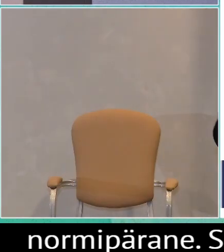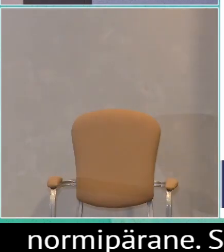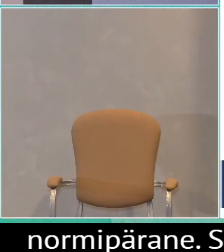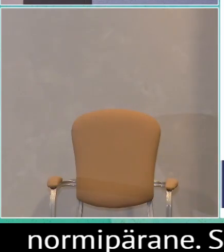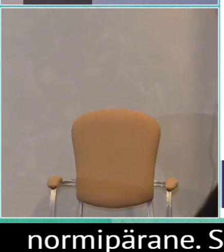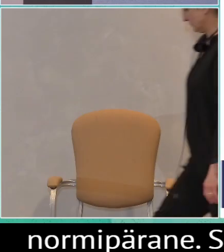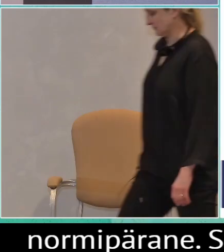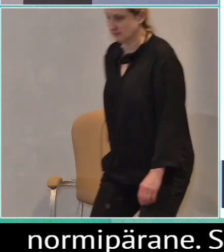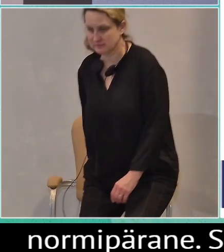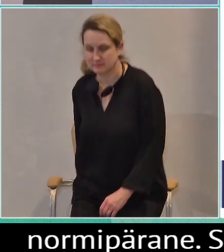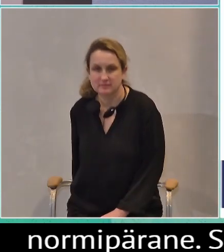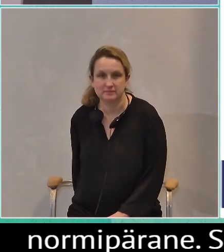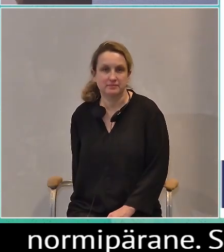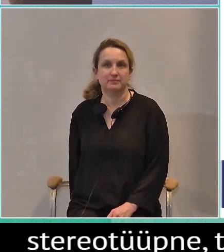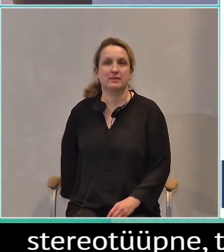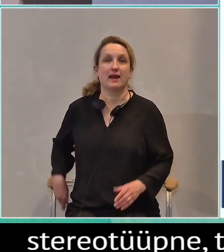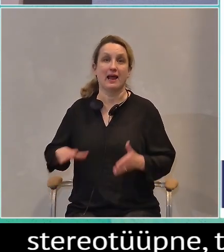arrhythmias.